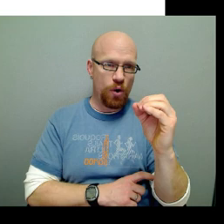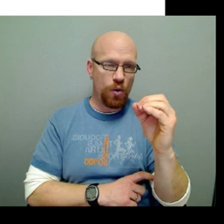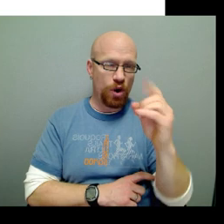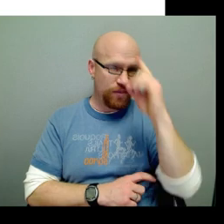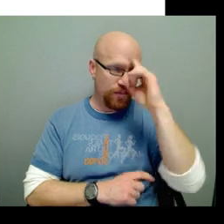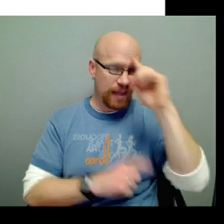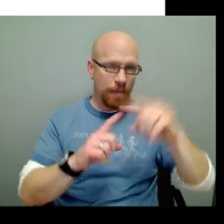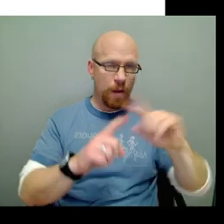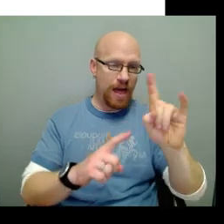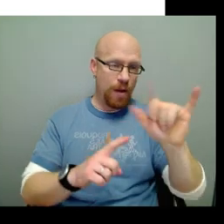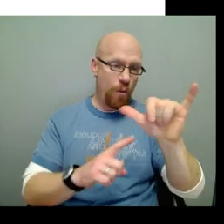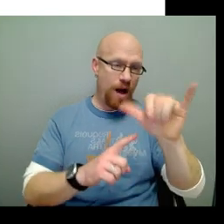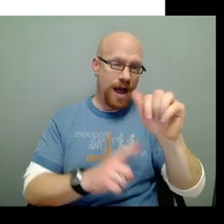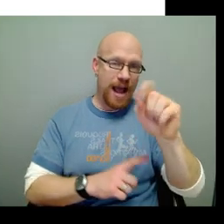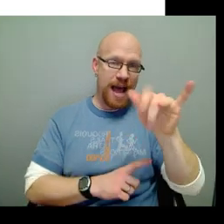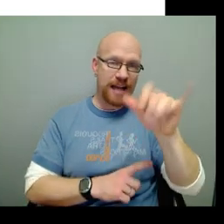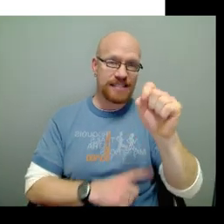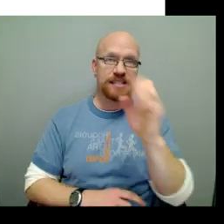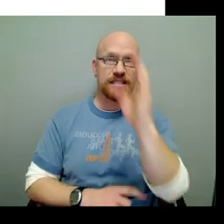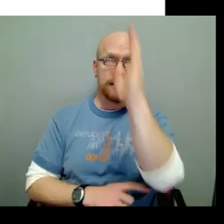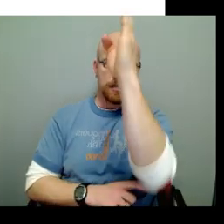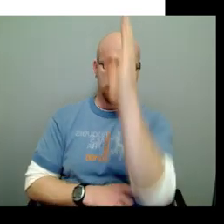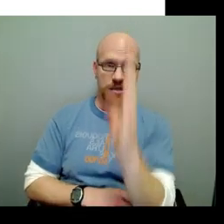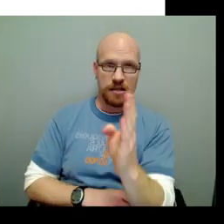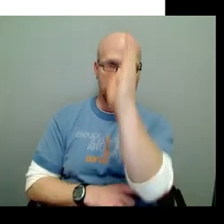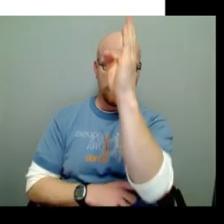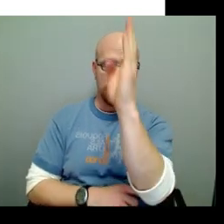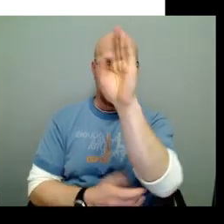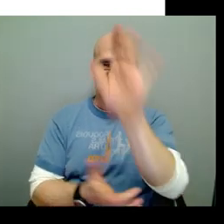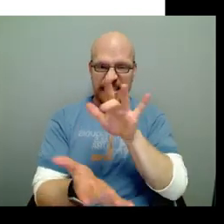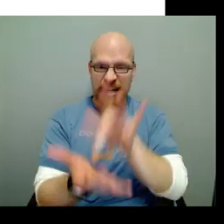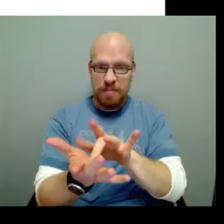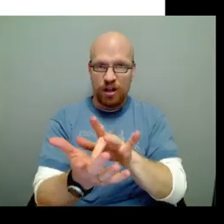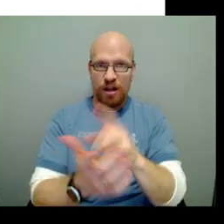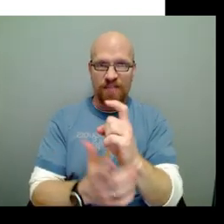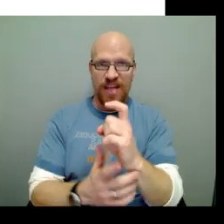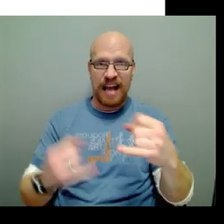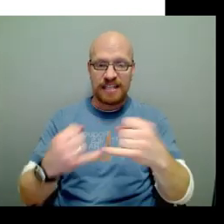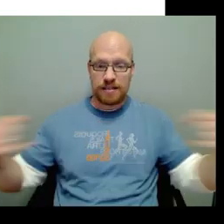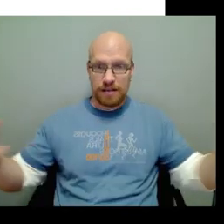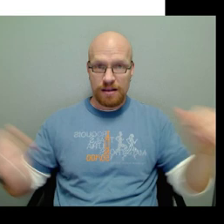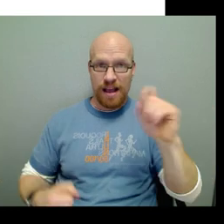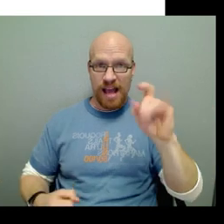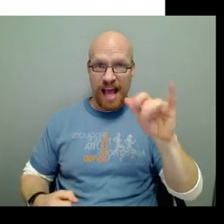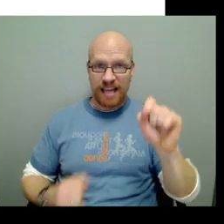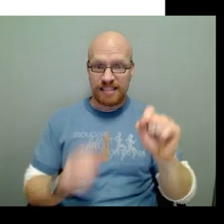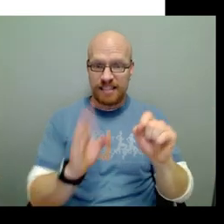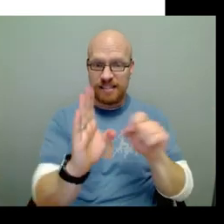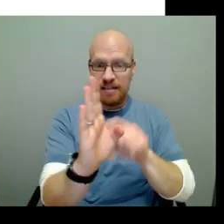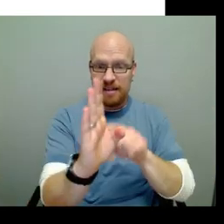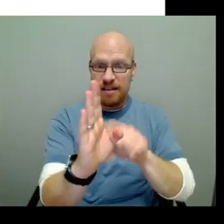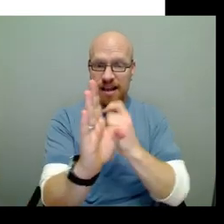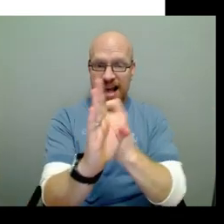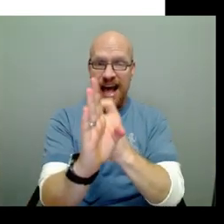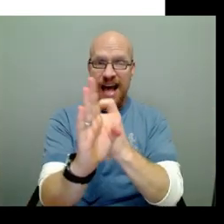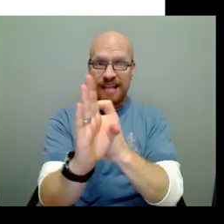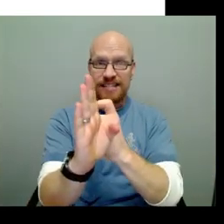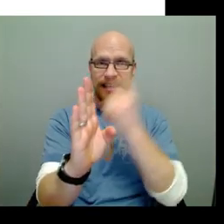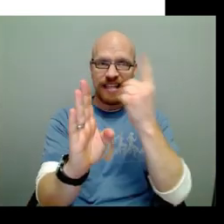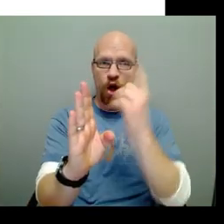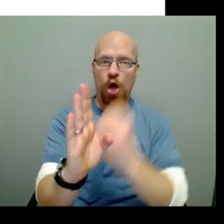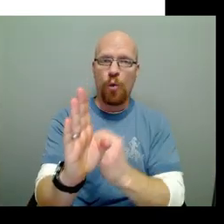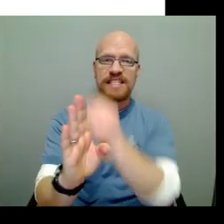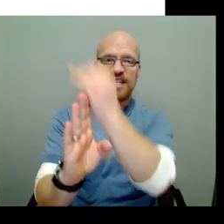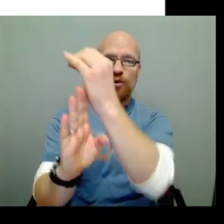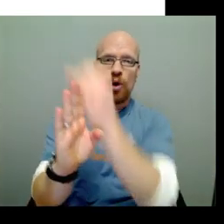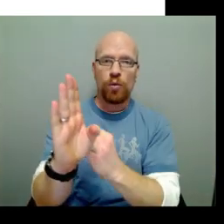be 0. If you think about the y-axis, it's in the middle of the x-axis.